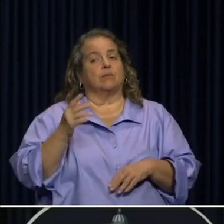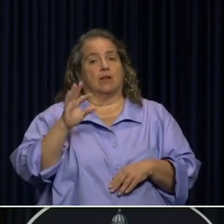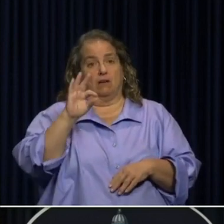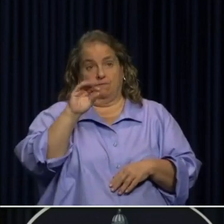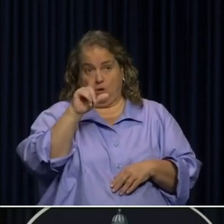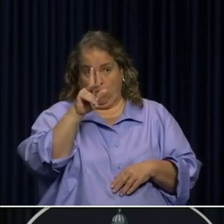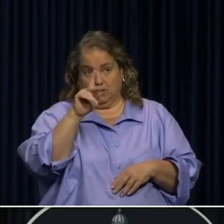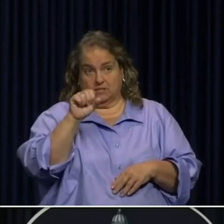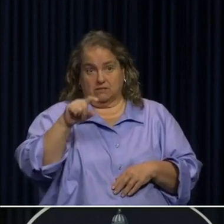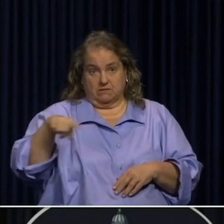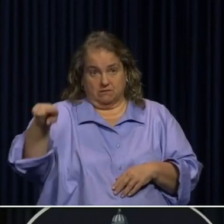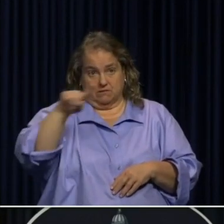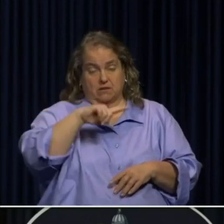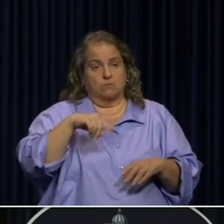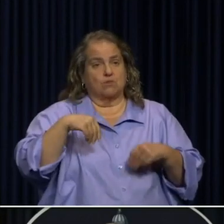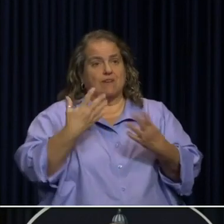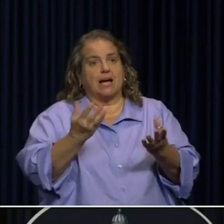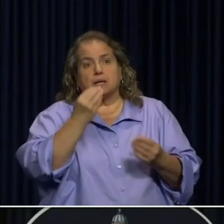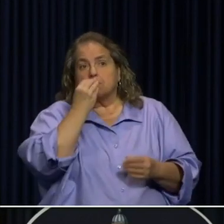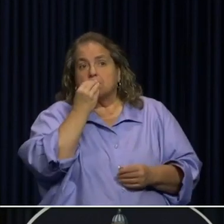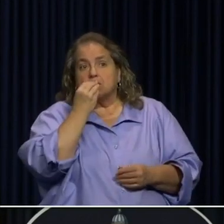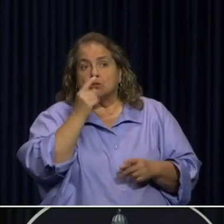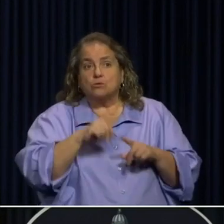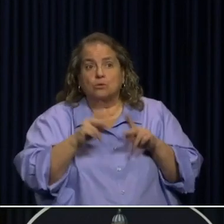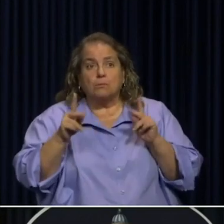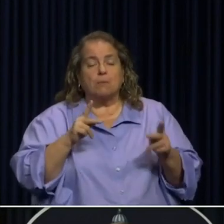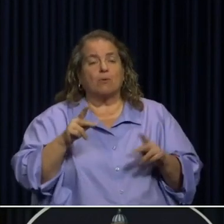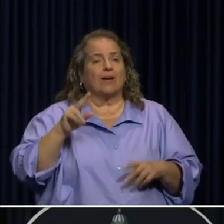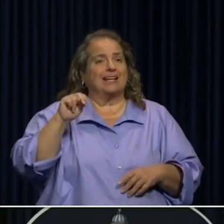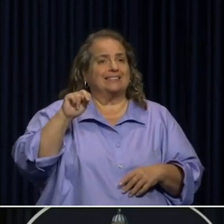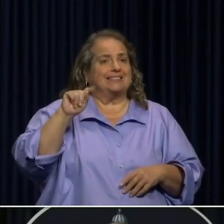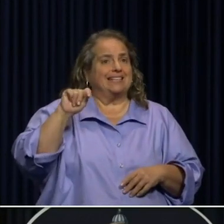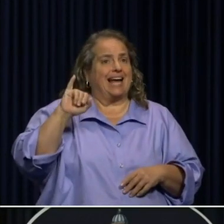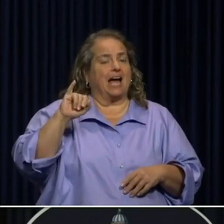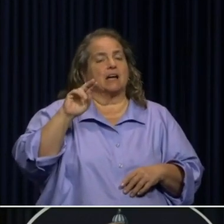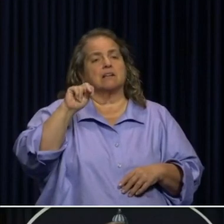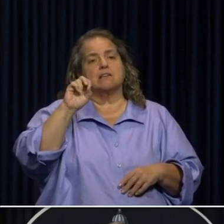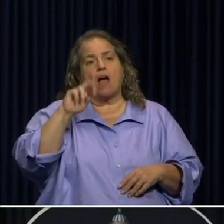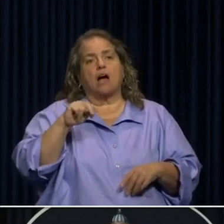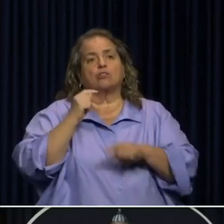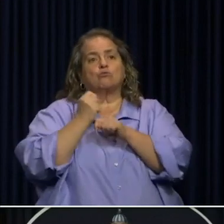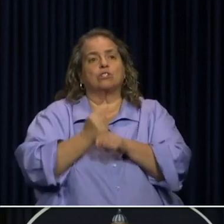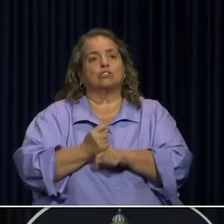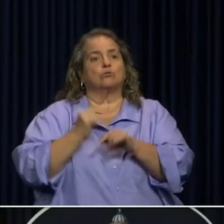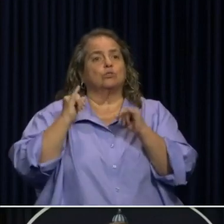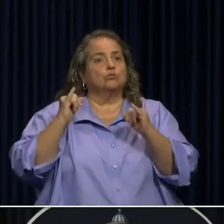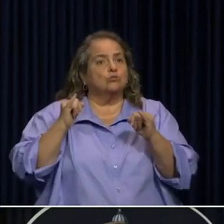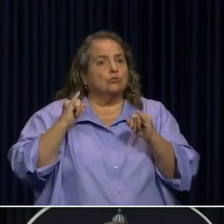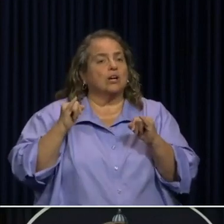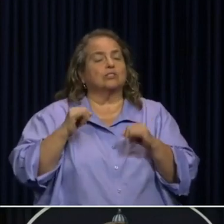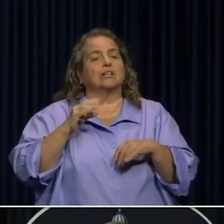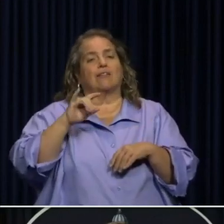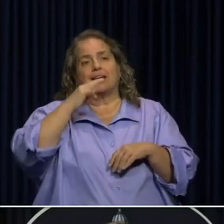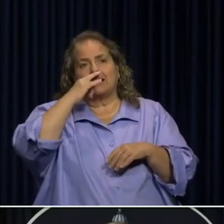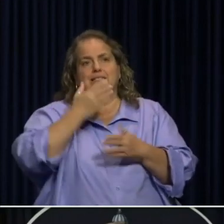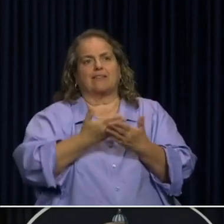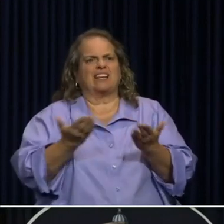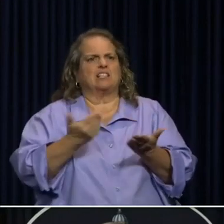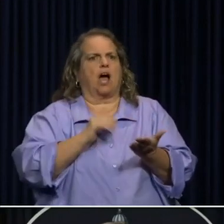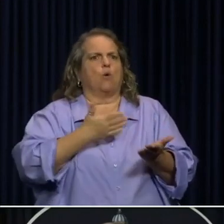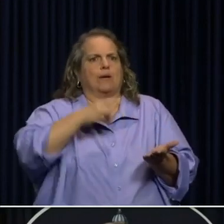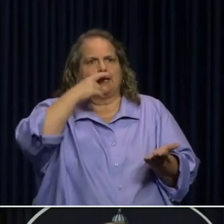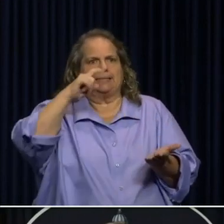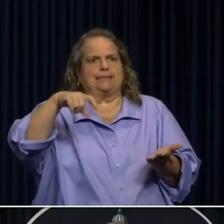there providing for meals, NTI, that's non-traditional instruction, the things that our kids need. It's